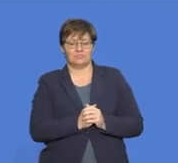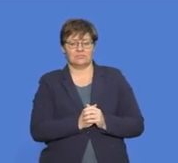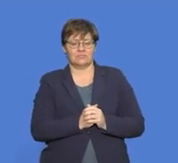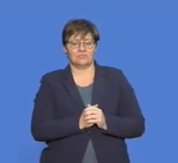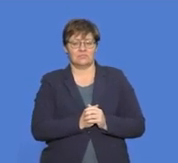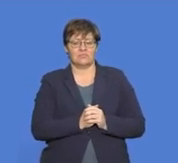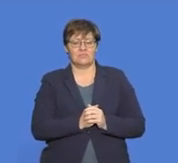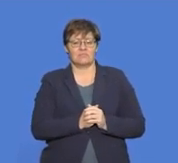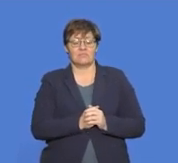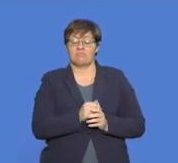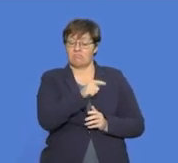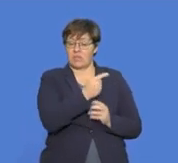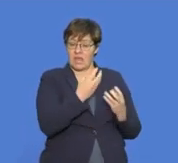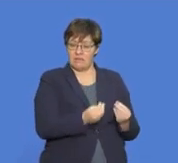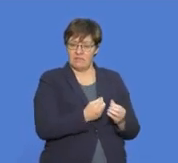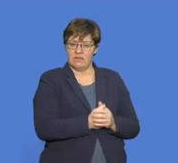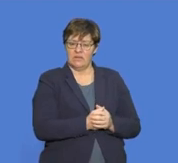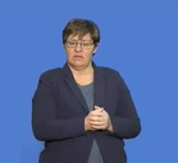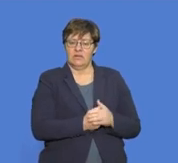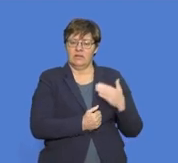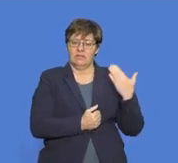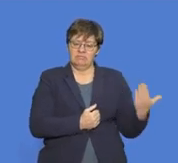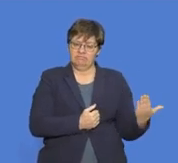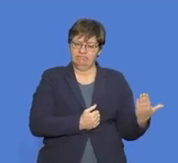Here we have, on this side,